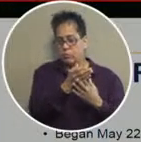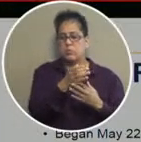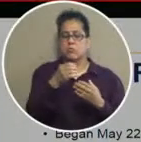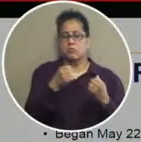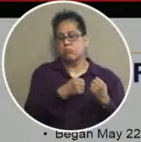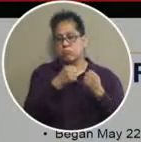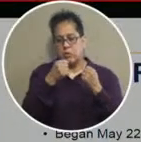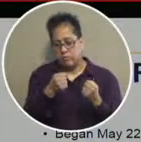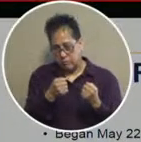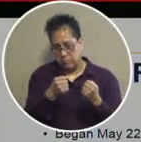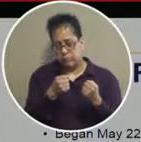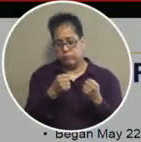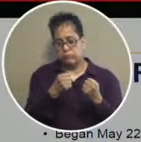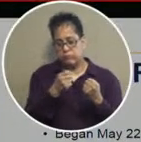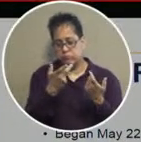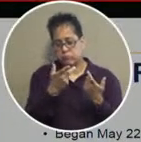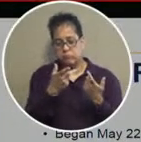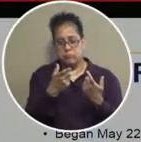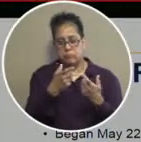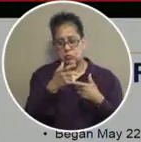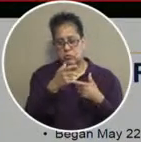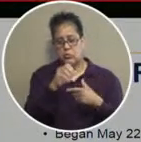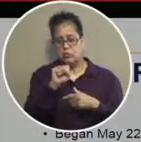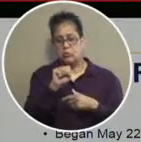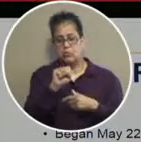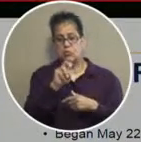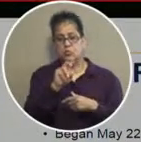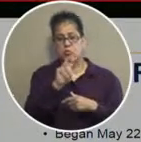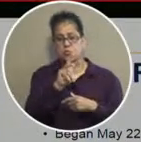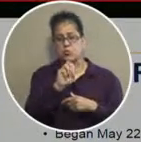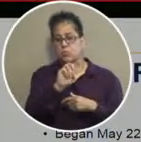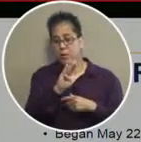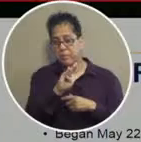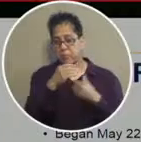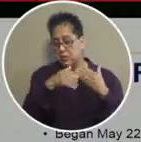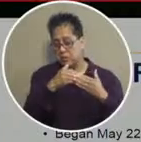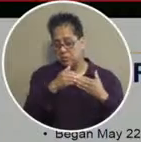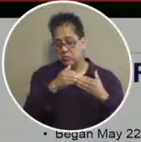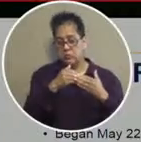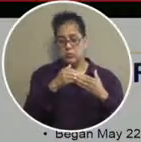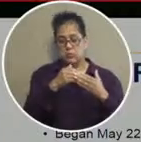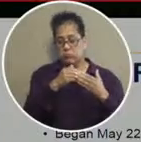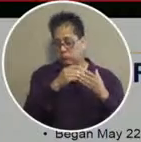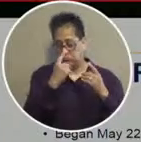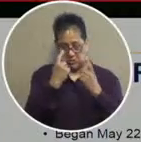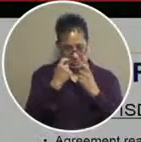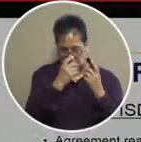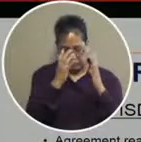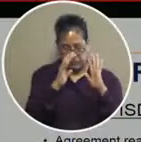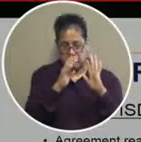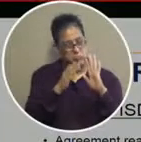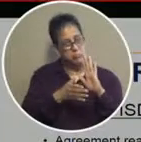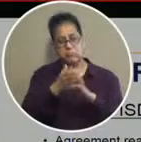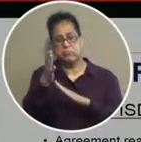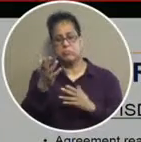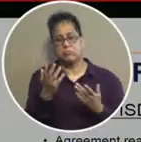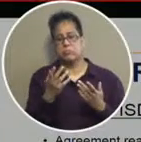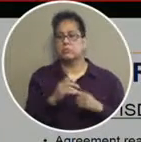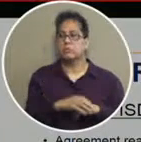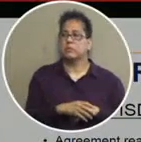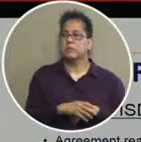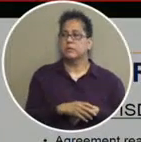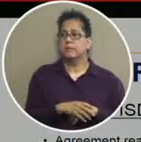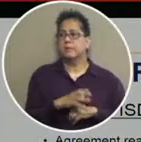up, there's a self-swab process, and you're ready to go. Next slide.